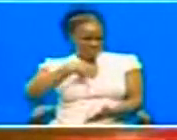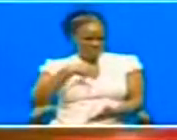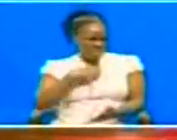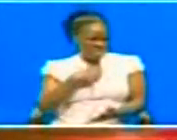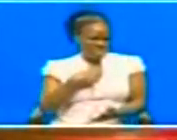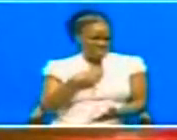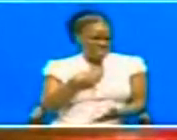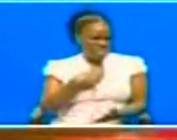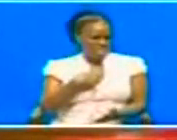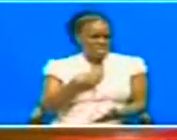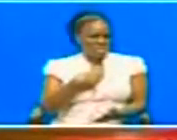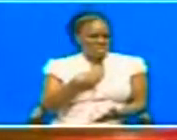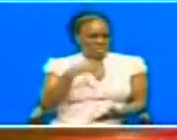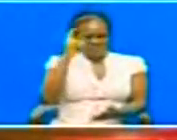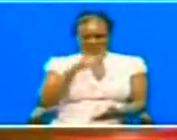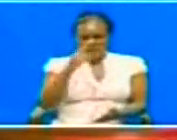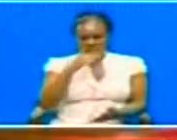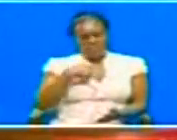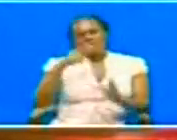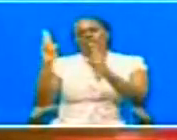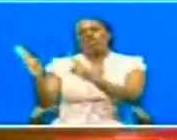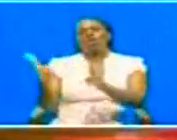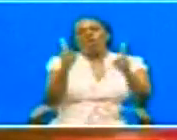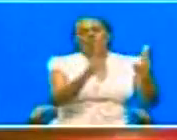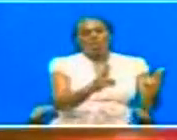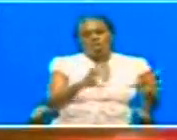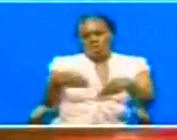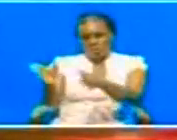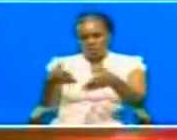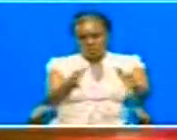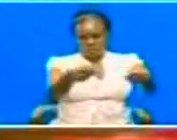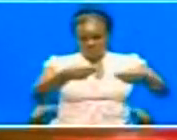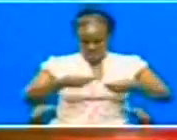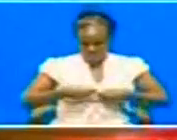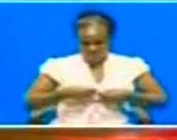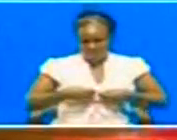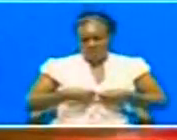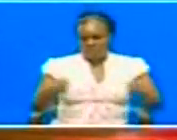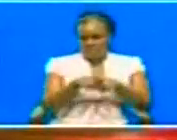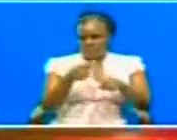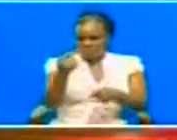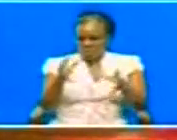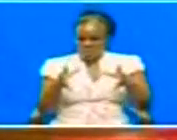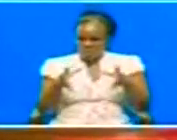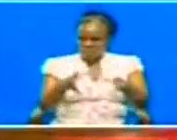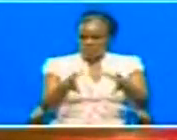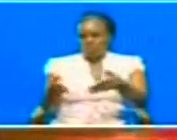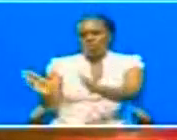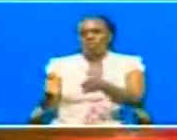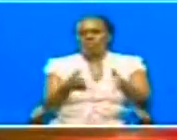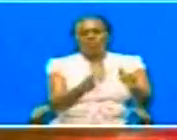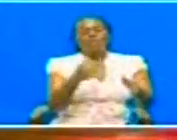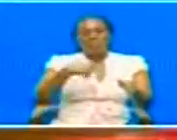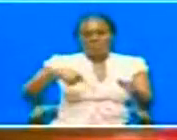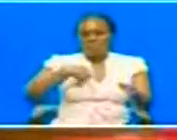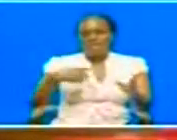strange or weird or anything. I'm just normal, just like you, and given opportunities and a little push, but mainly opportunity, I'll just